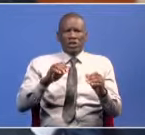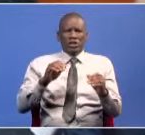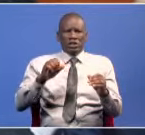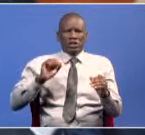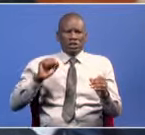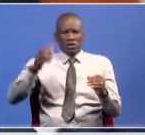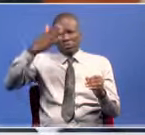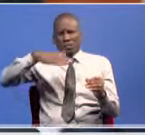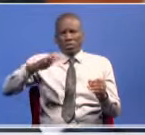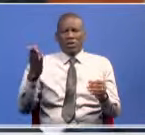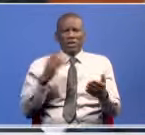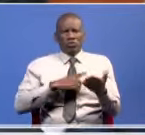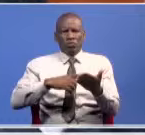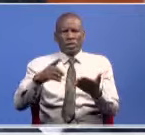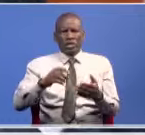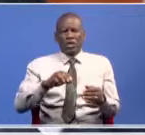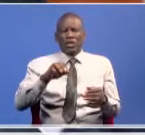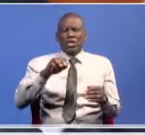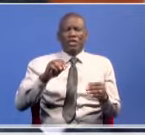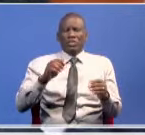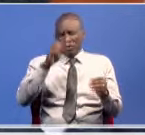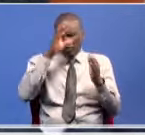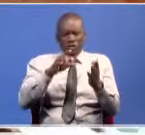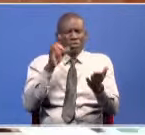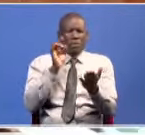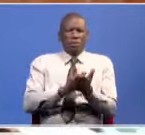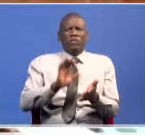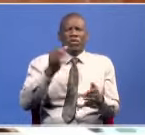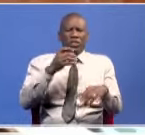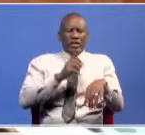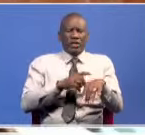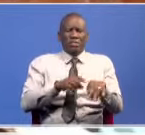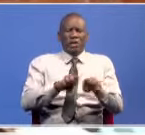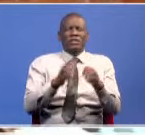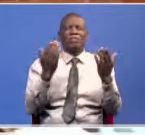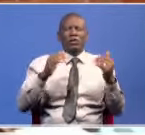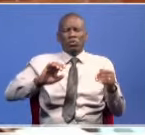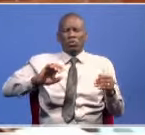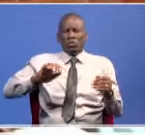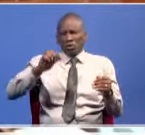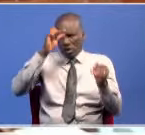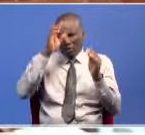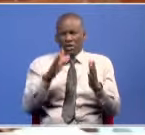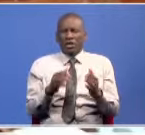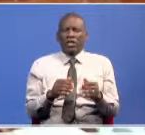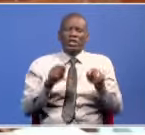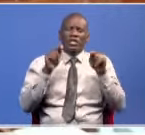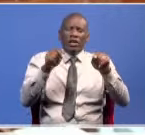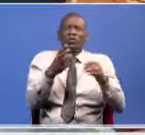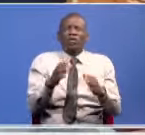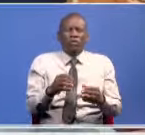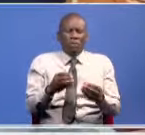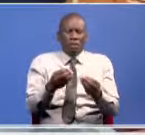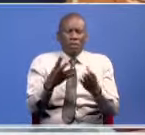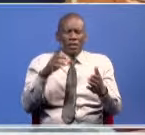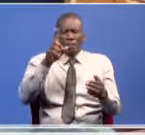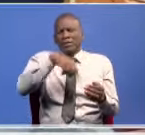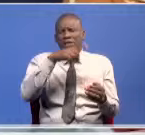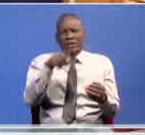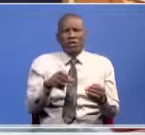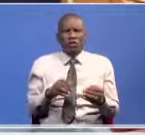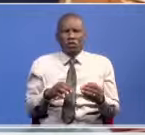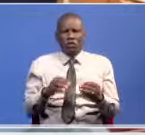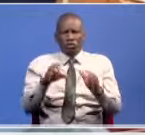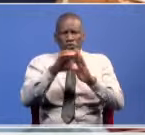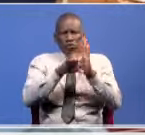was impeached for the third time by members of the County Assembly. They accused her of gross violation of the Constitution, gross misconduct